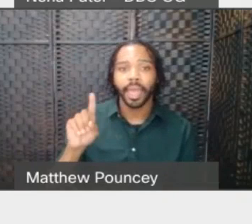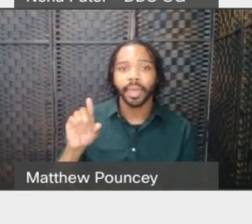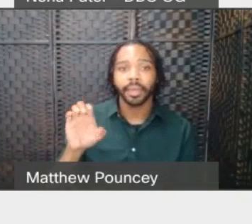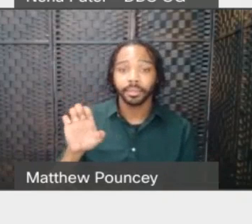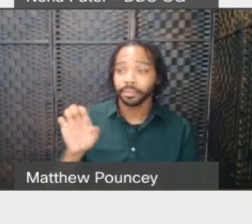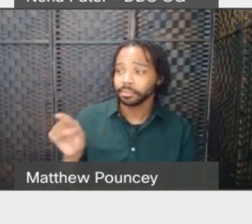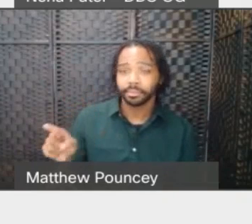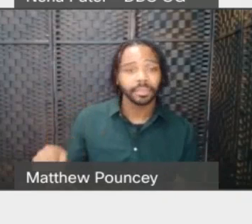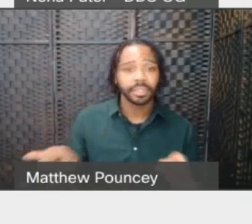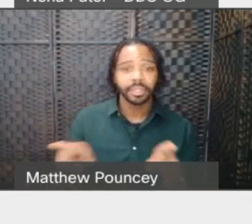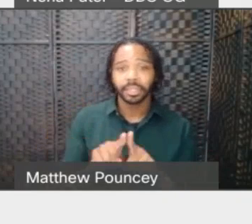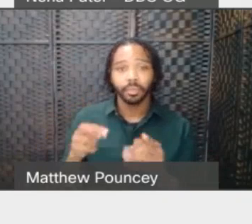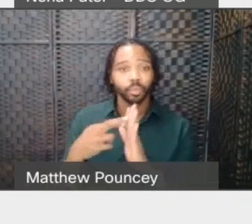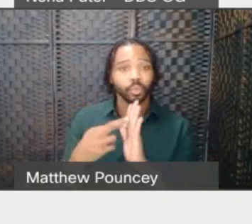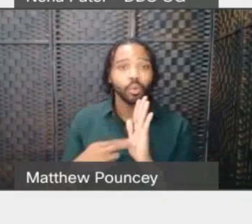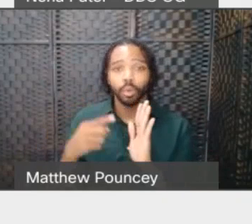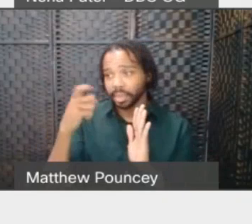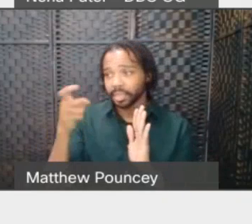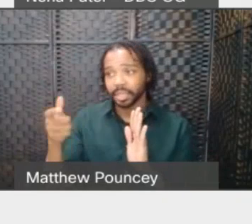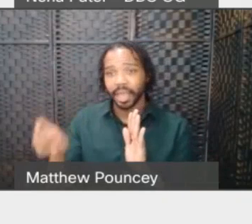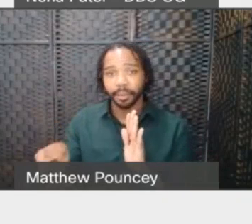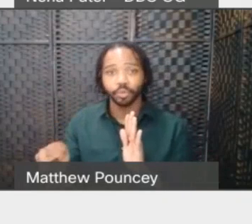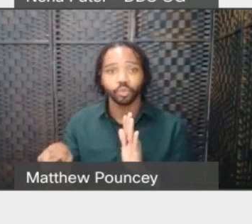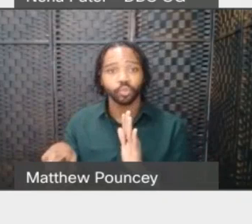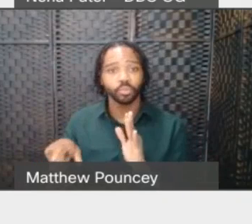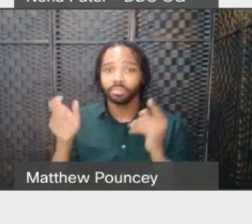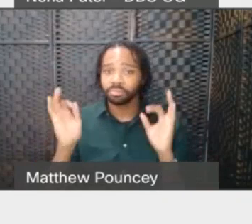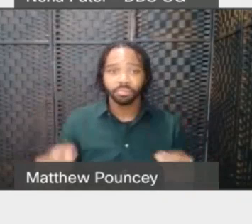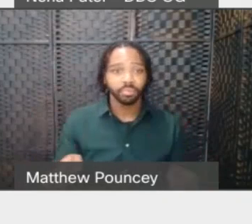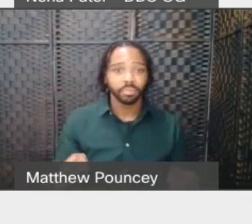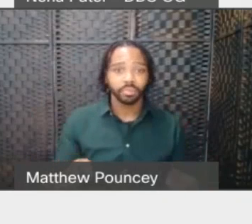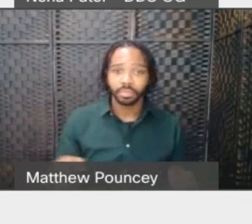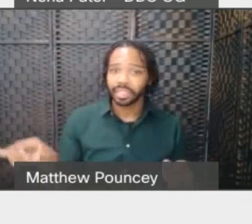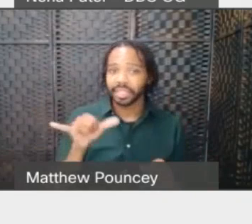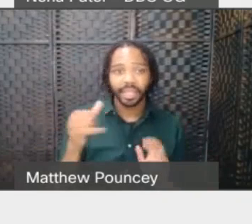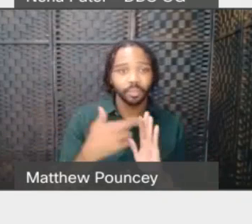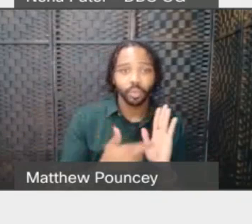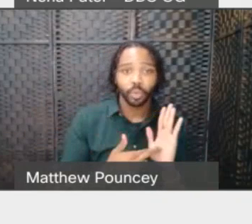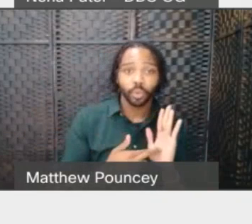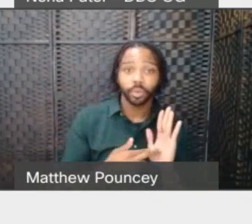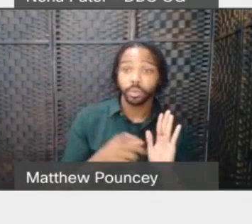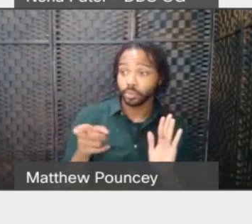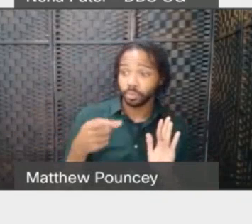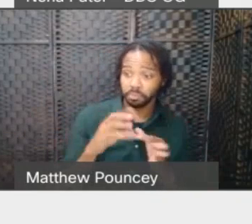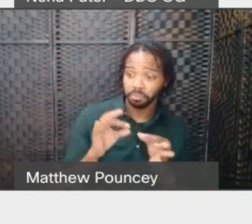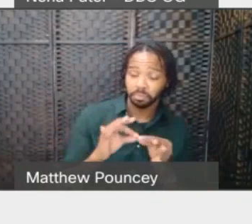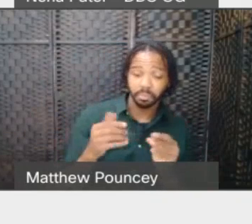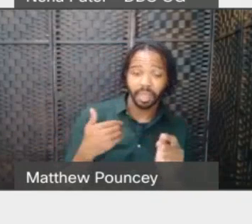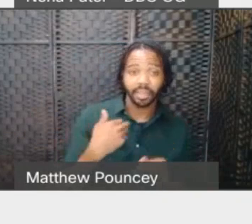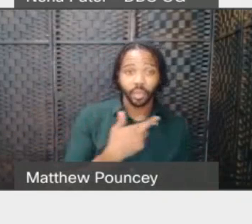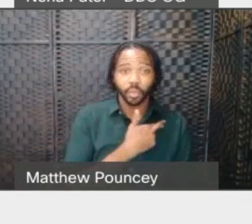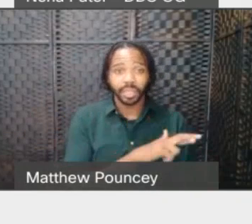because they're then a provider and they would have to make that choice. Now, if you're saying here that there is a religious reason within